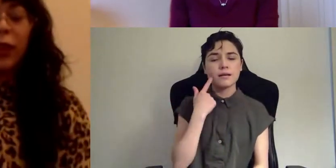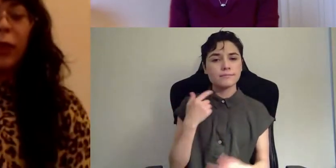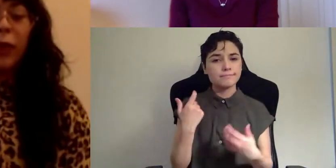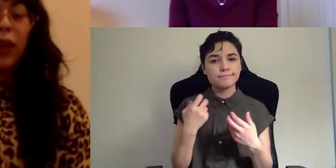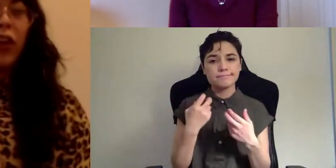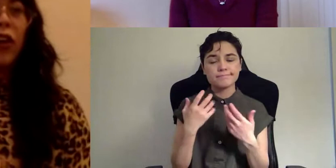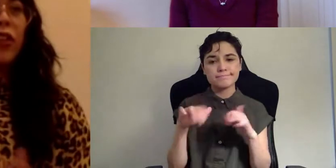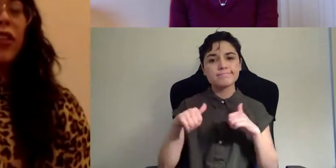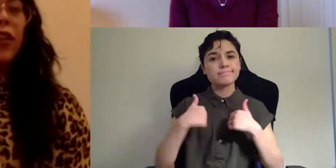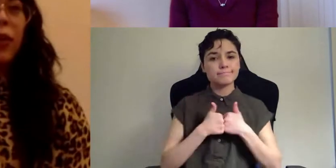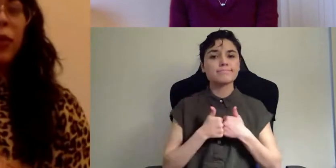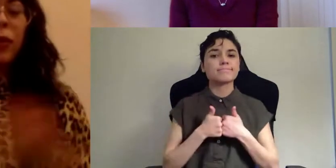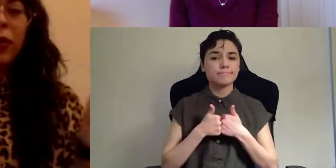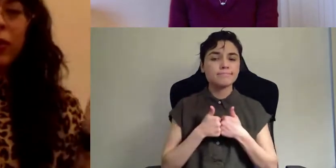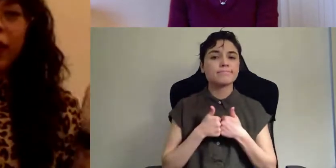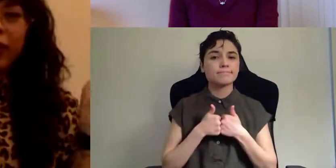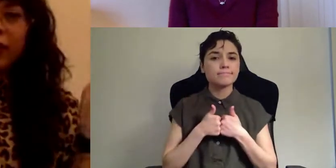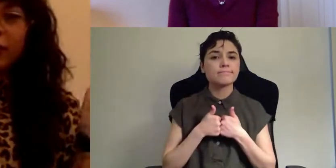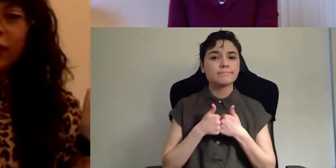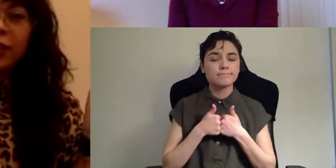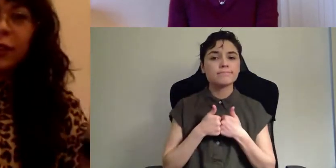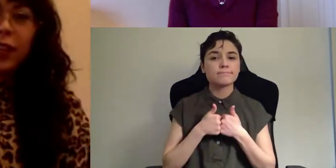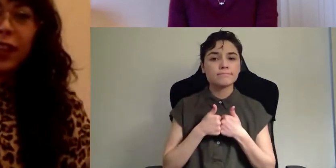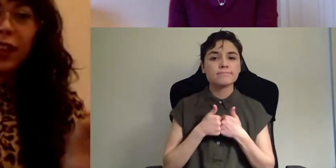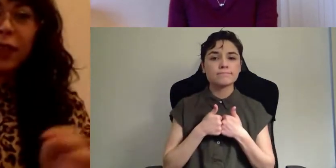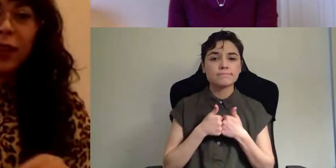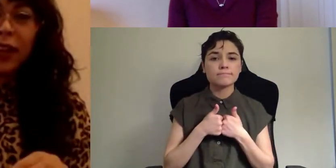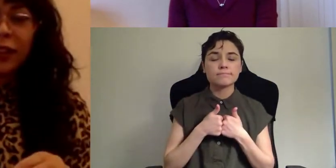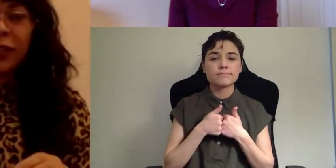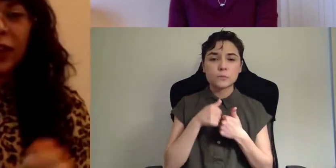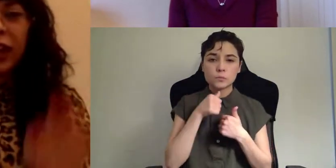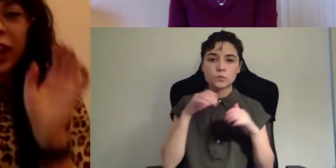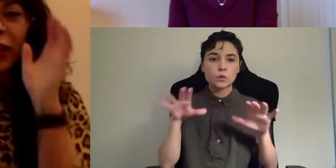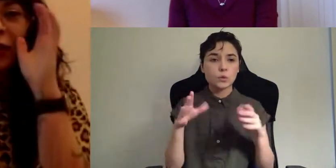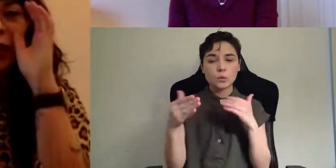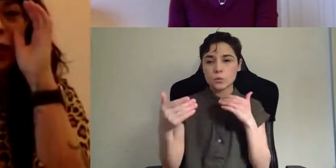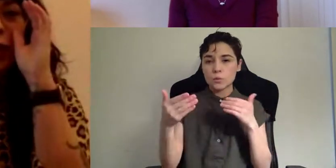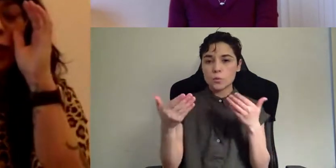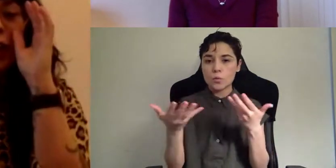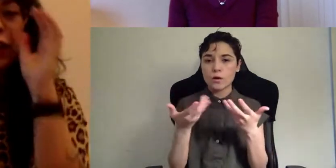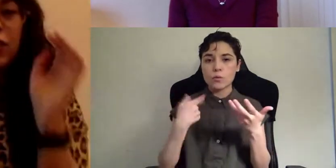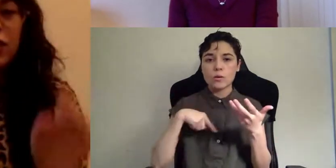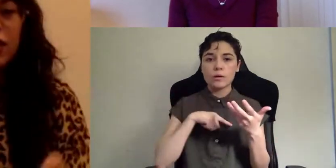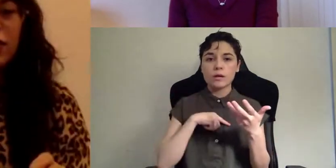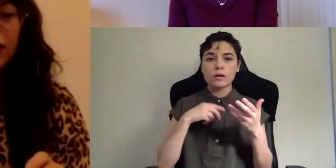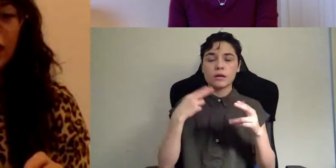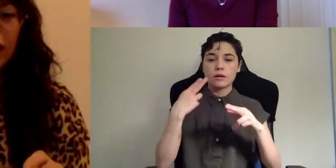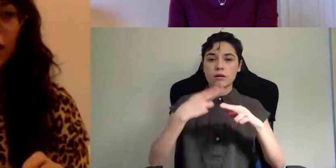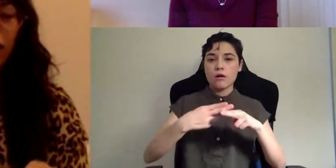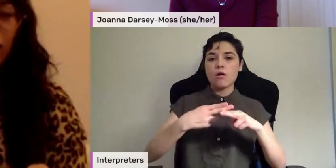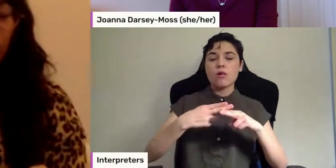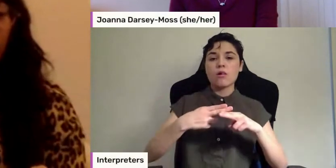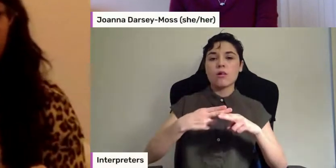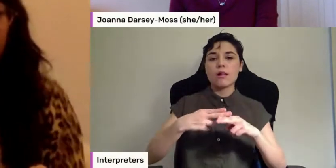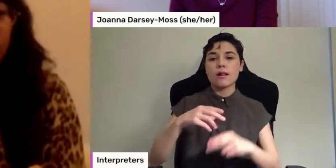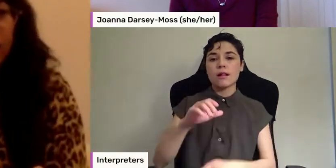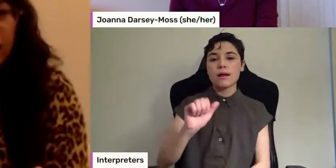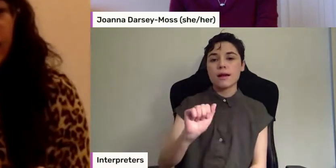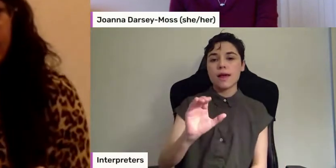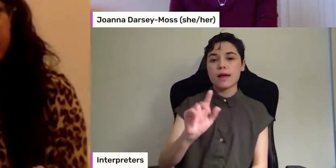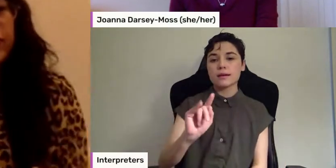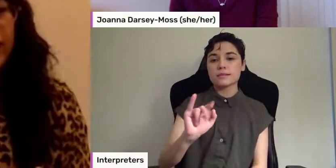do like what we call in the therapy world the activities of daily living right now, you know, and activities of daily living are